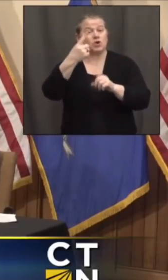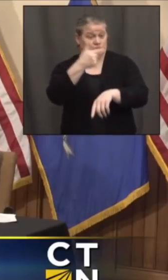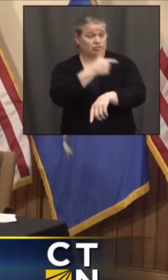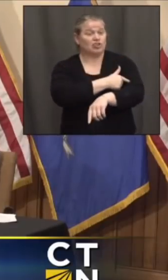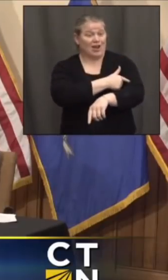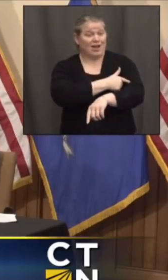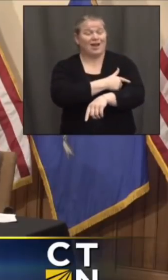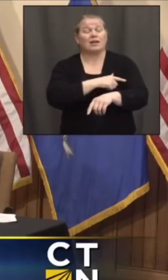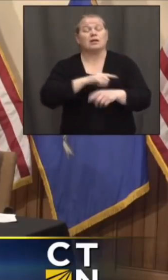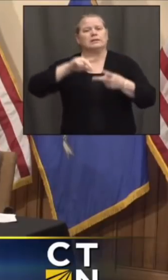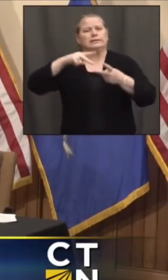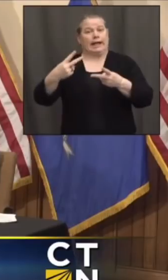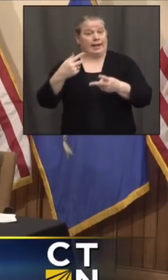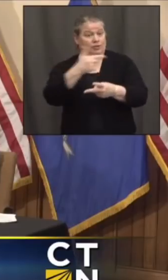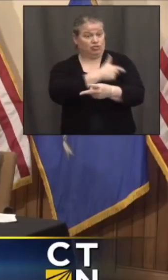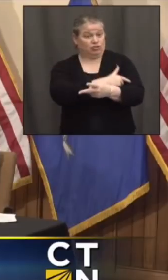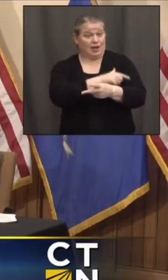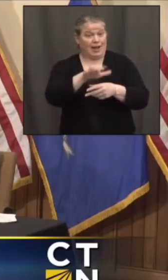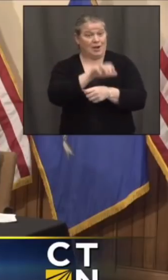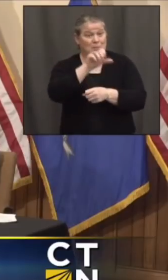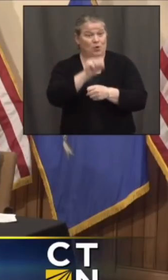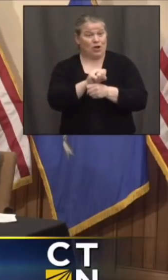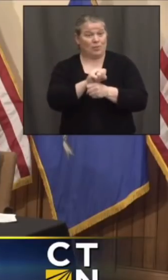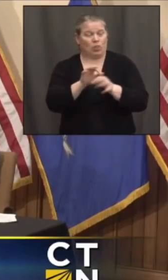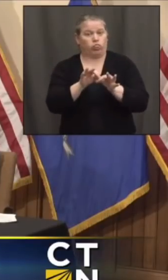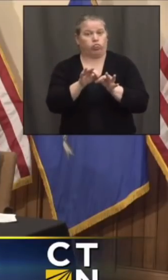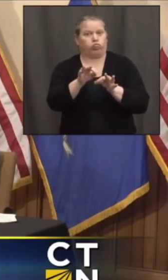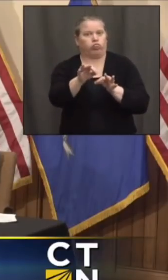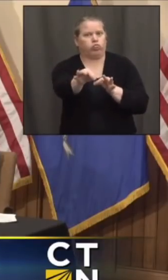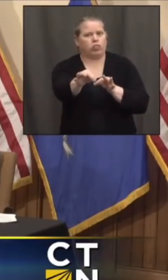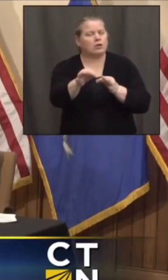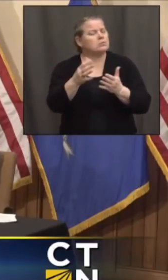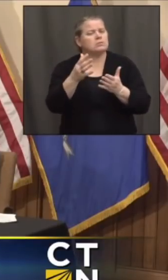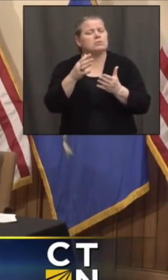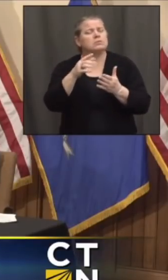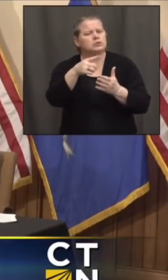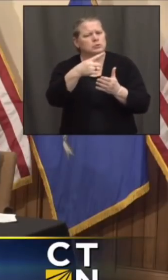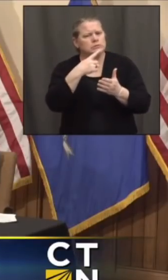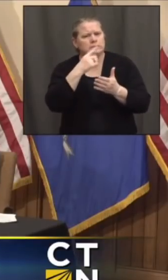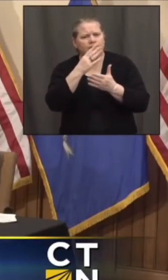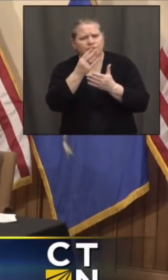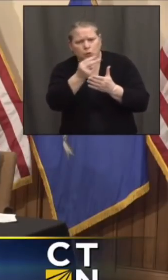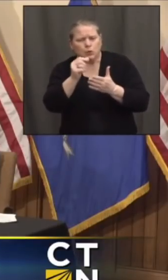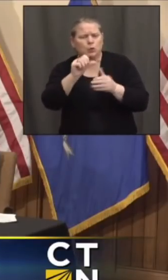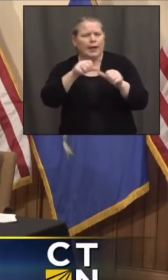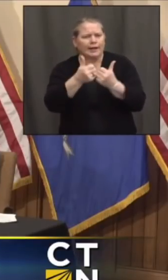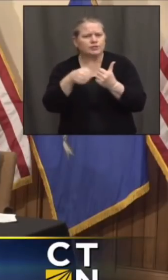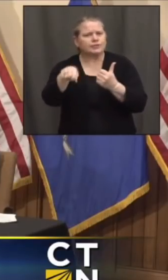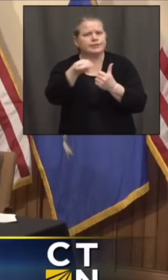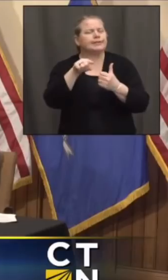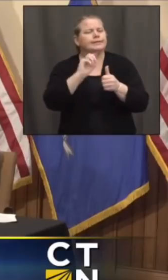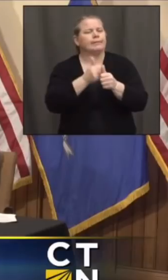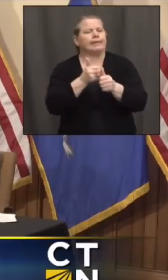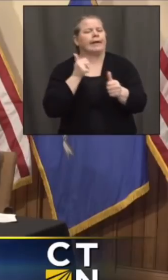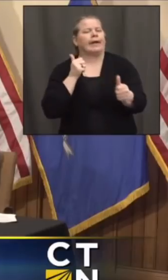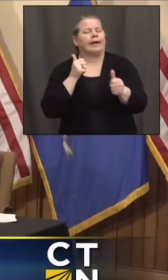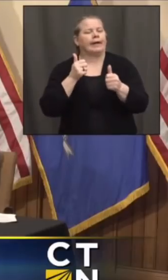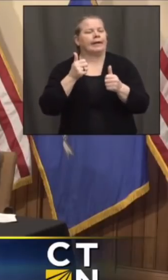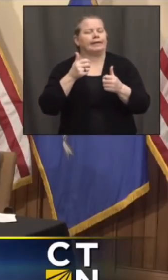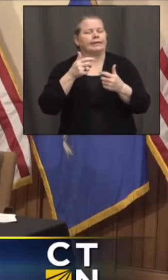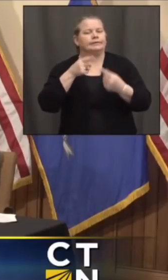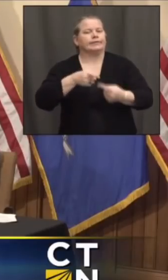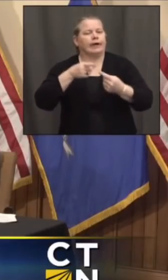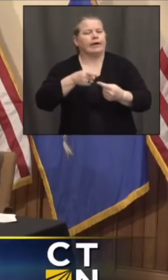dose appointments. Are there any particular geographic areas? I know you mentioned something earlier about the pharmacies in Northeast and